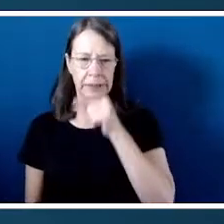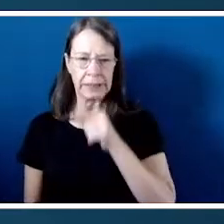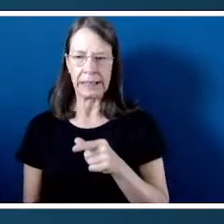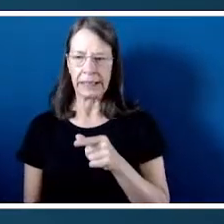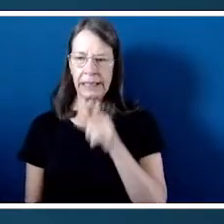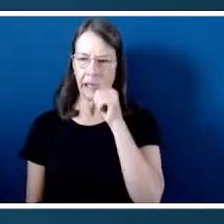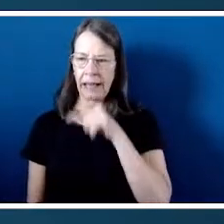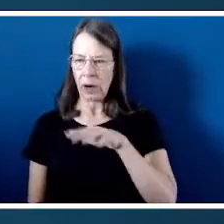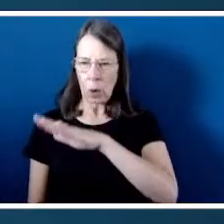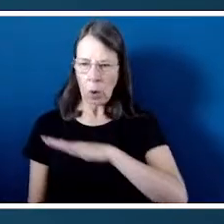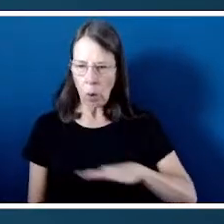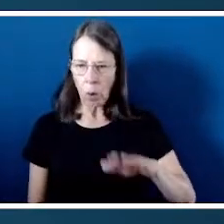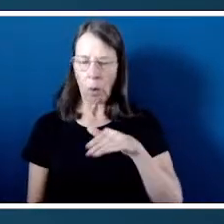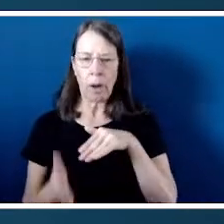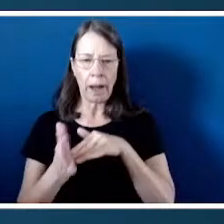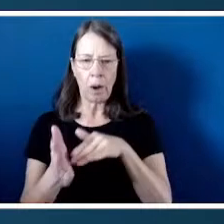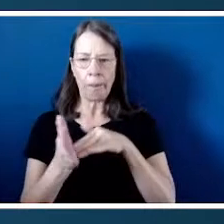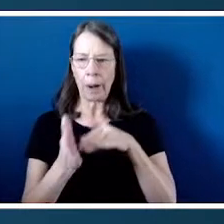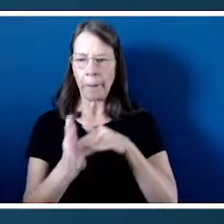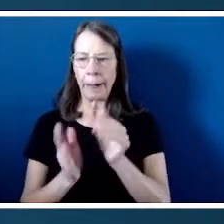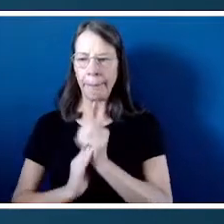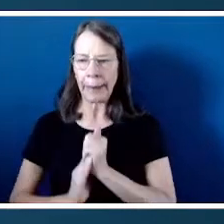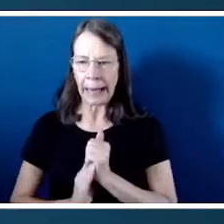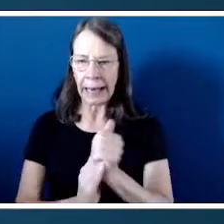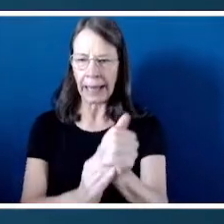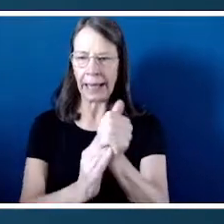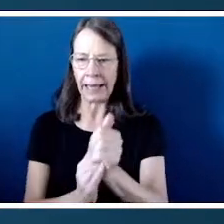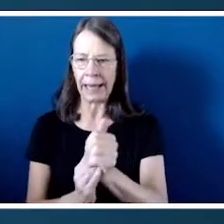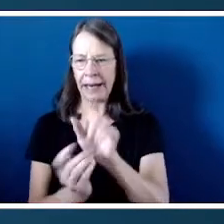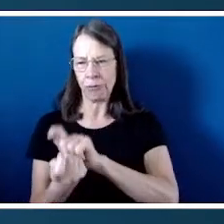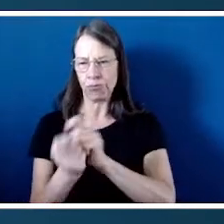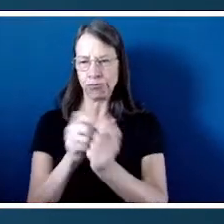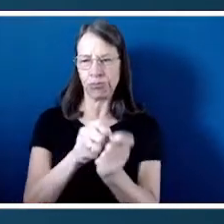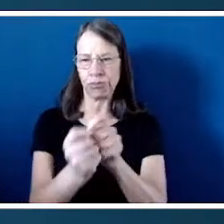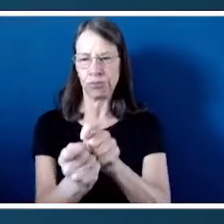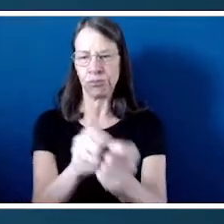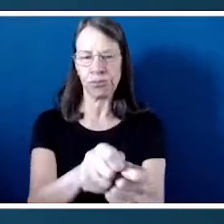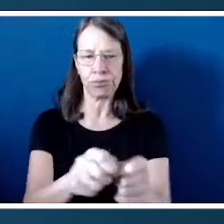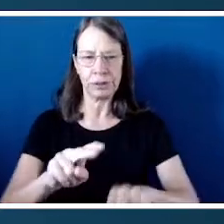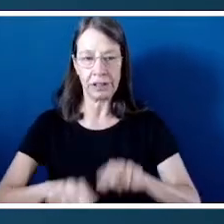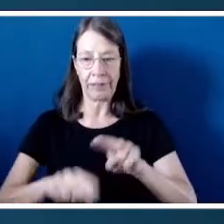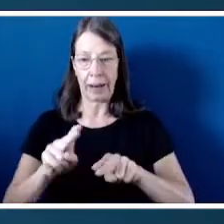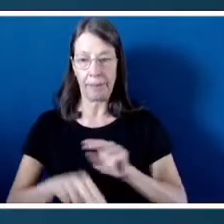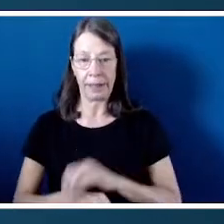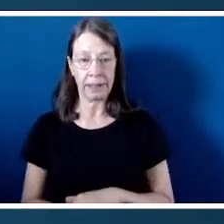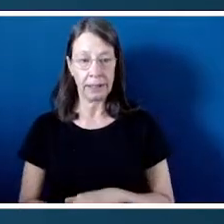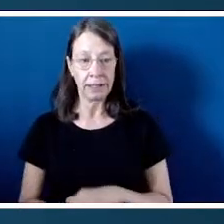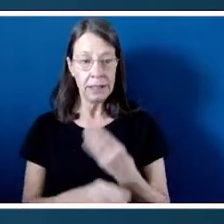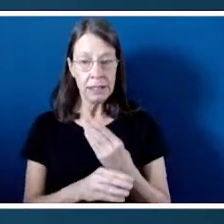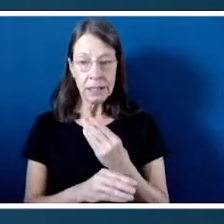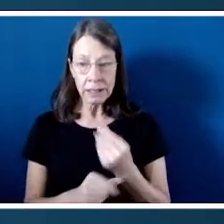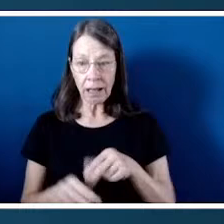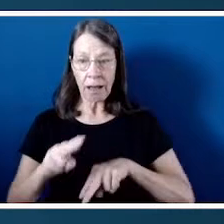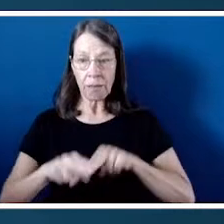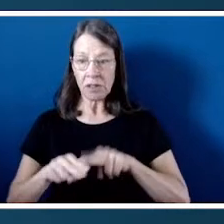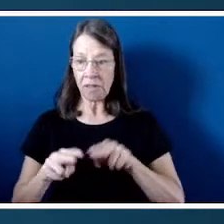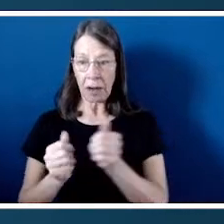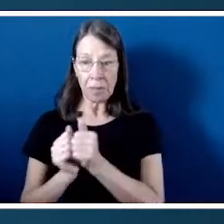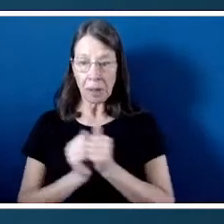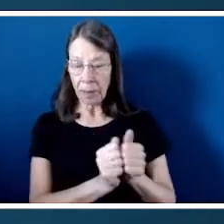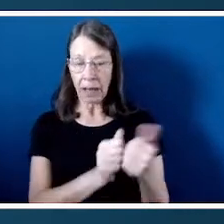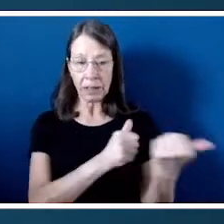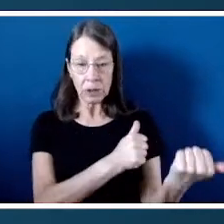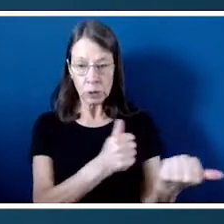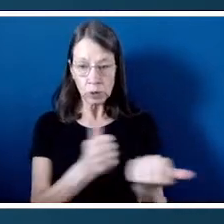narratives. I have seen a very welcome shift among some development partners to locally led